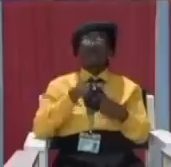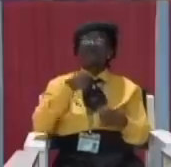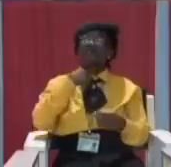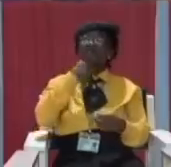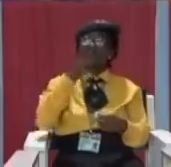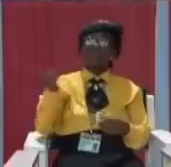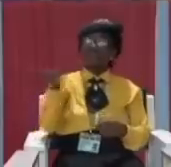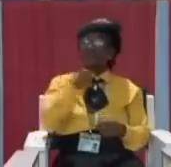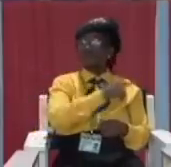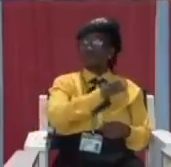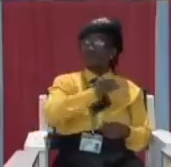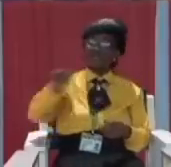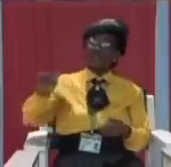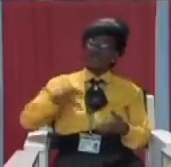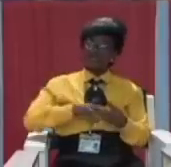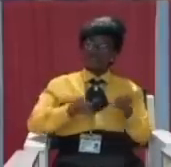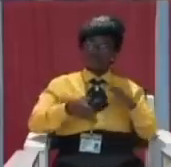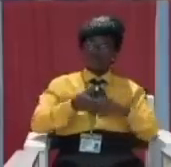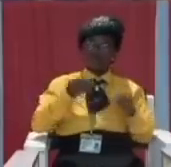Some of you know the story